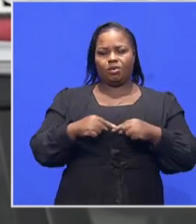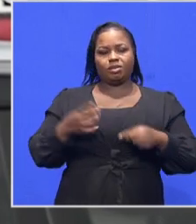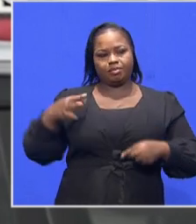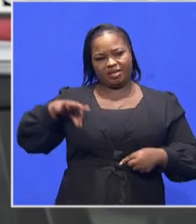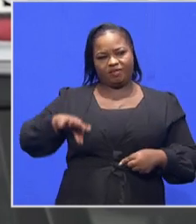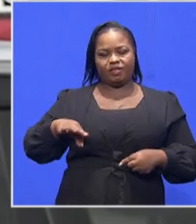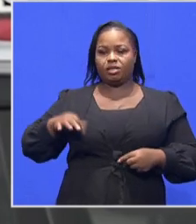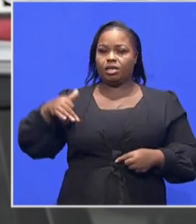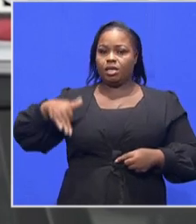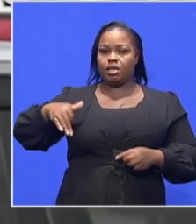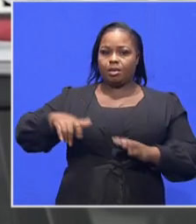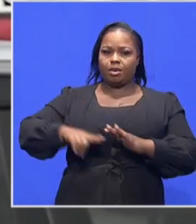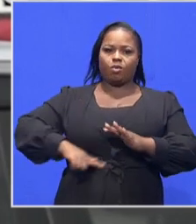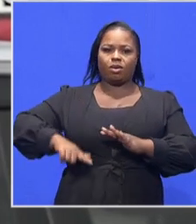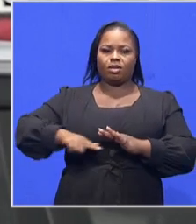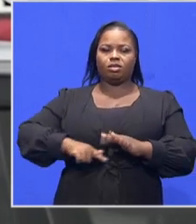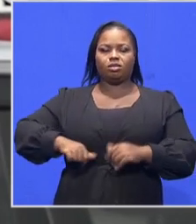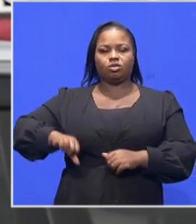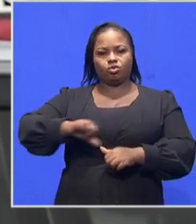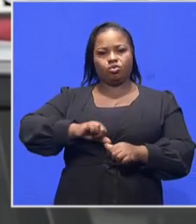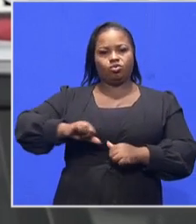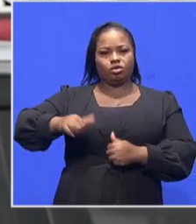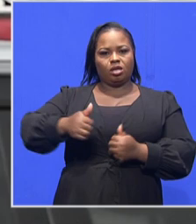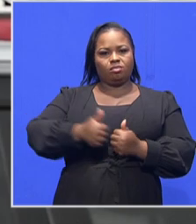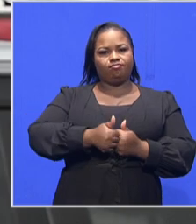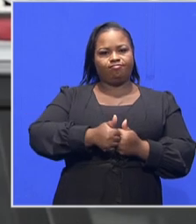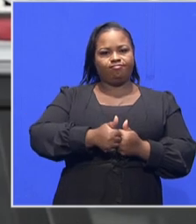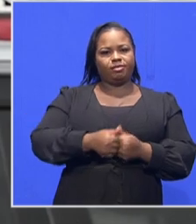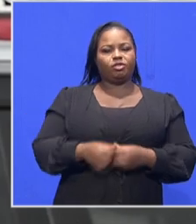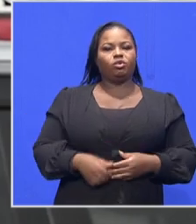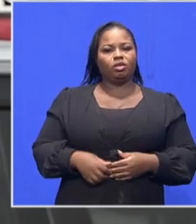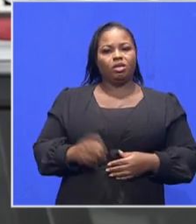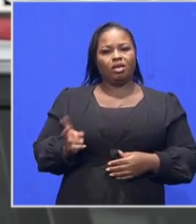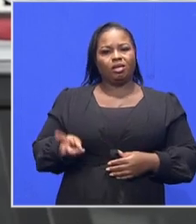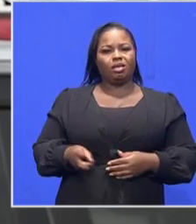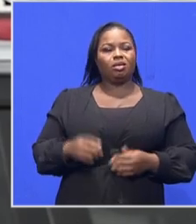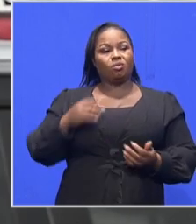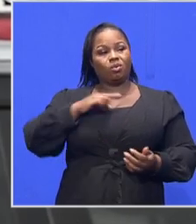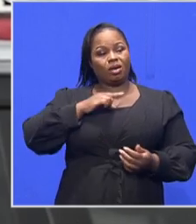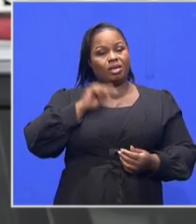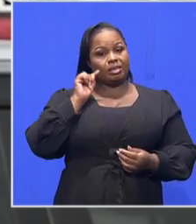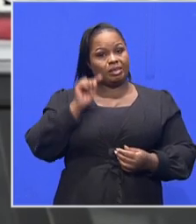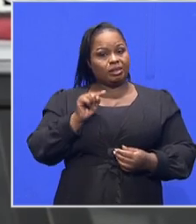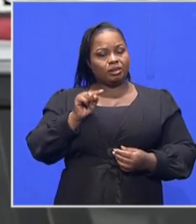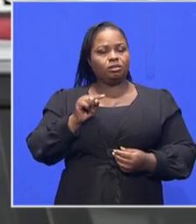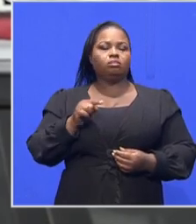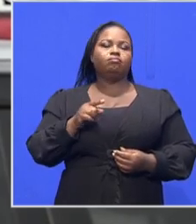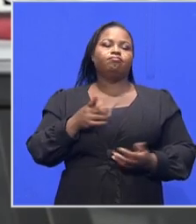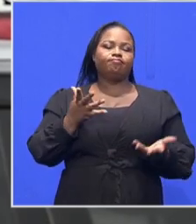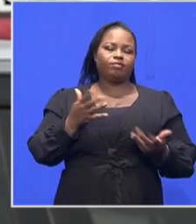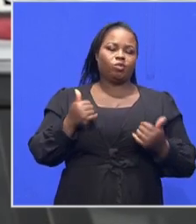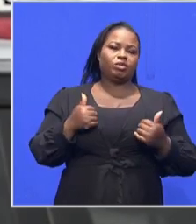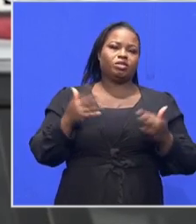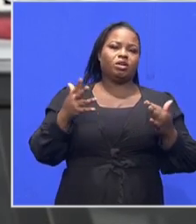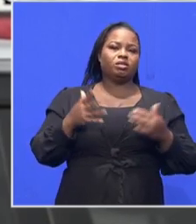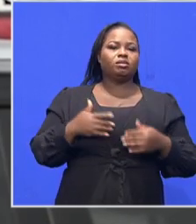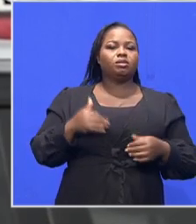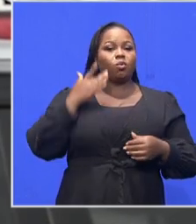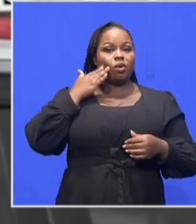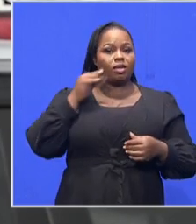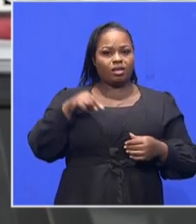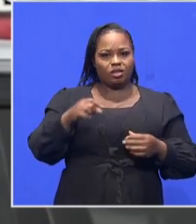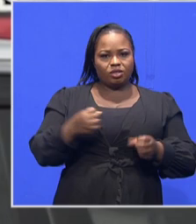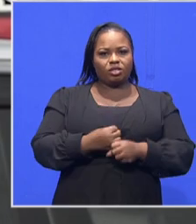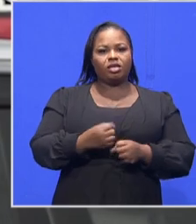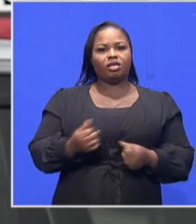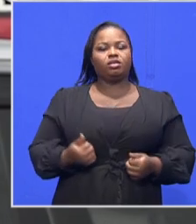through corporate social responsibility, corporate social investment. So that central platform we will see start moving within this year, starting